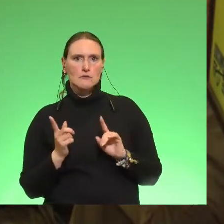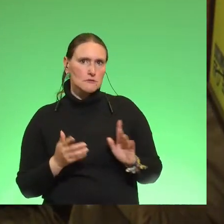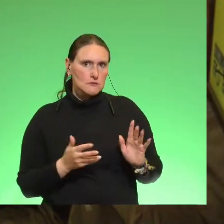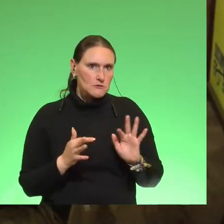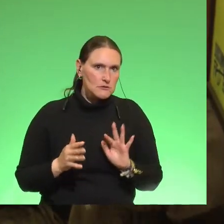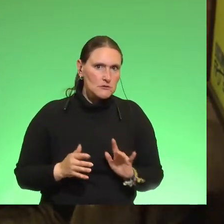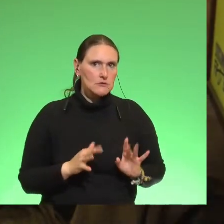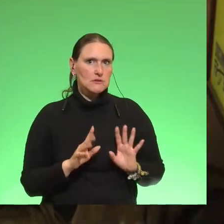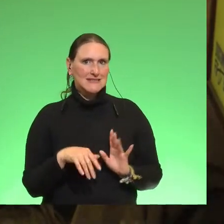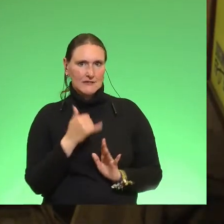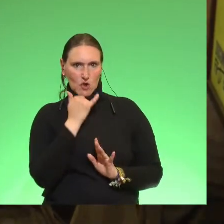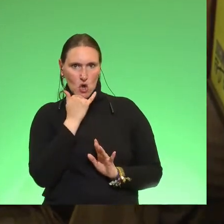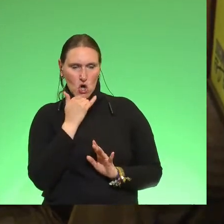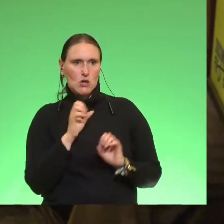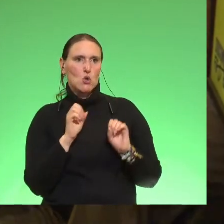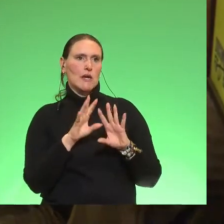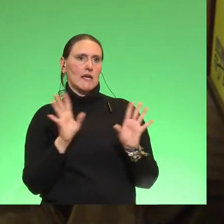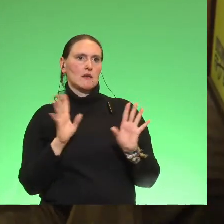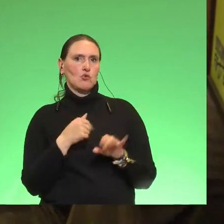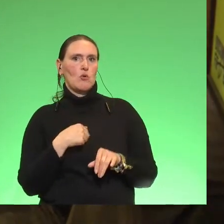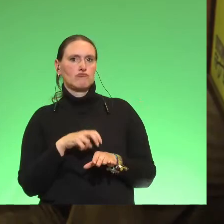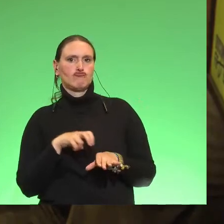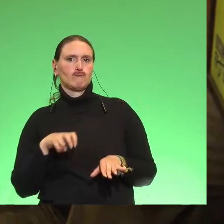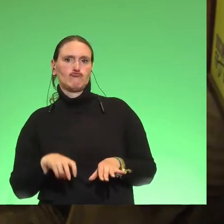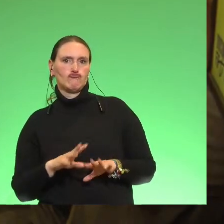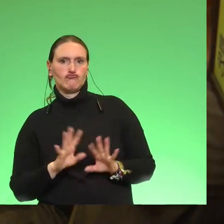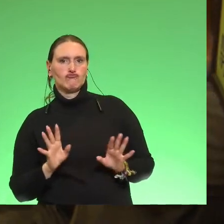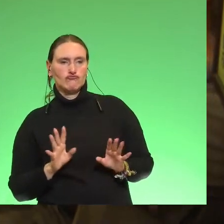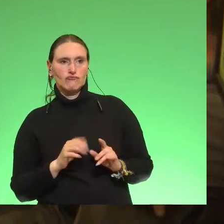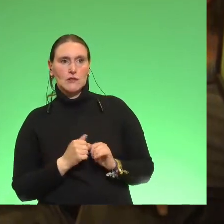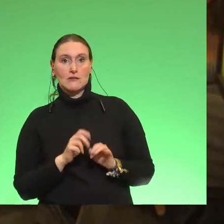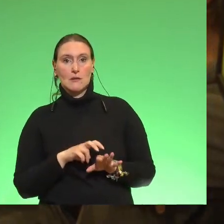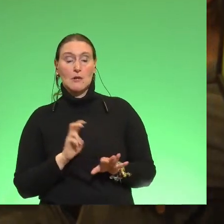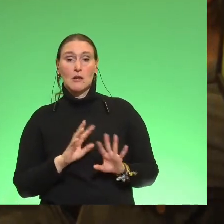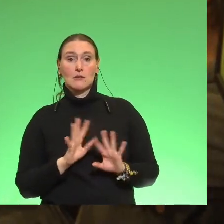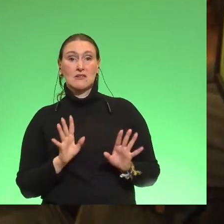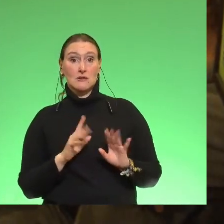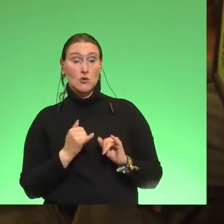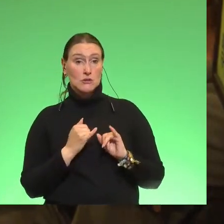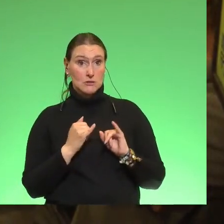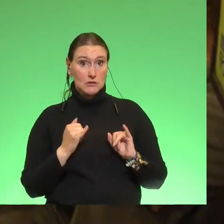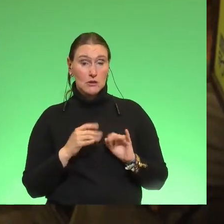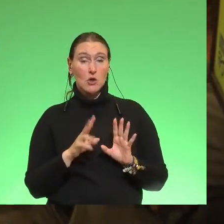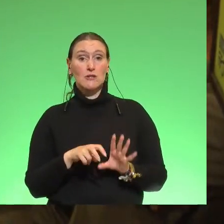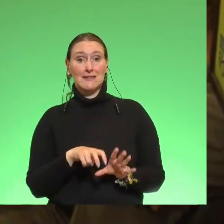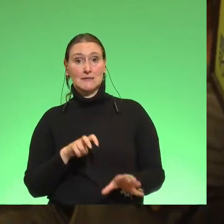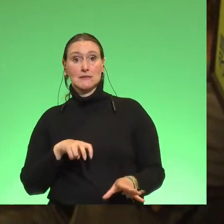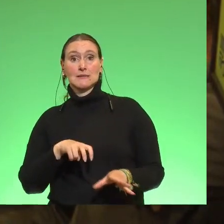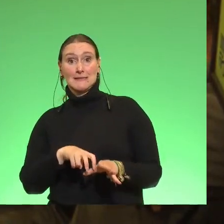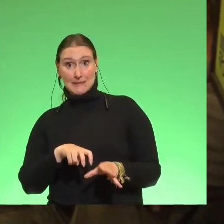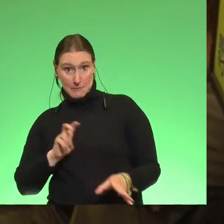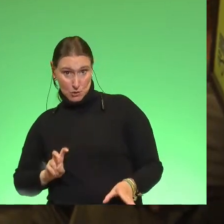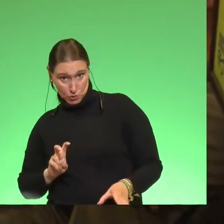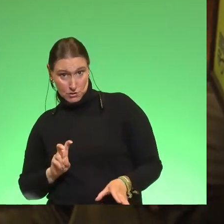but very good. So stepping out, and then what happens? For